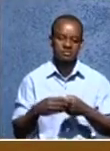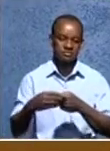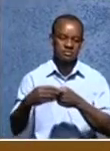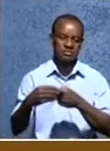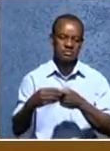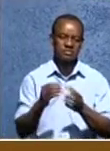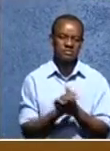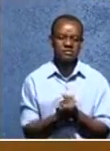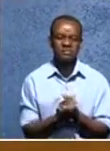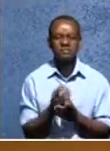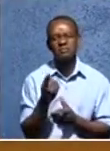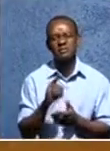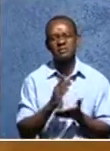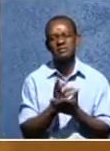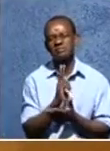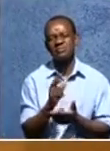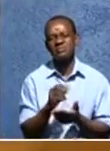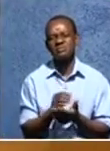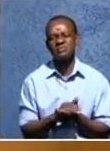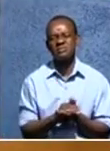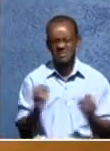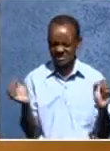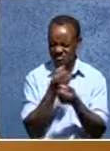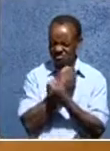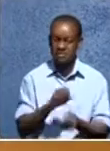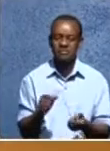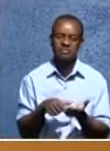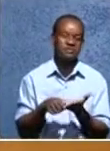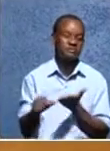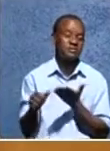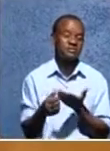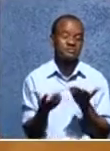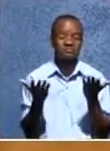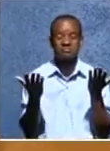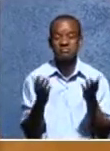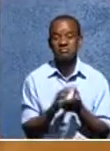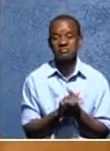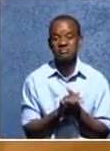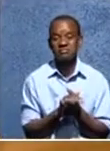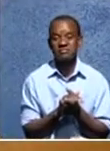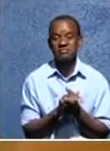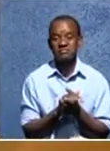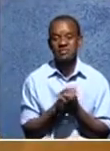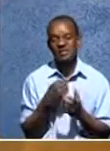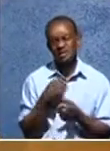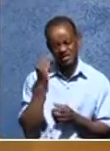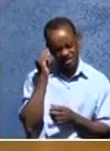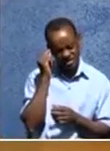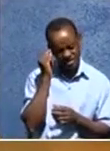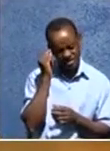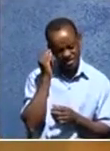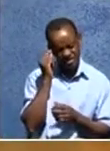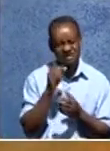afford, like now the general ones. Perhaps there should be a subsidizing